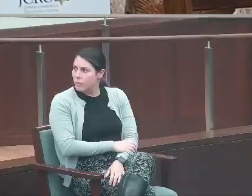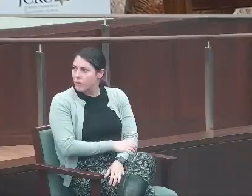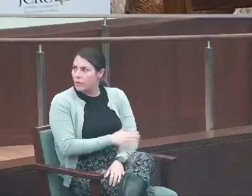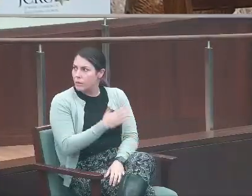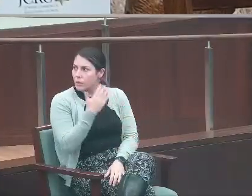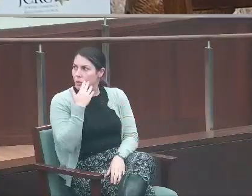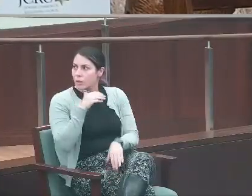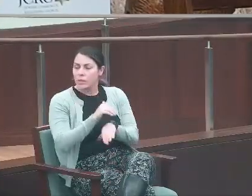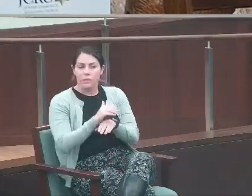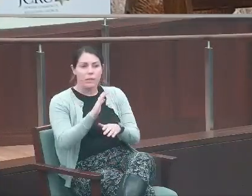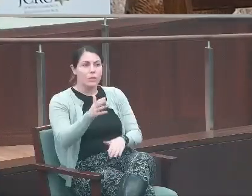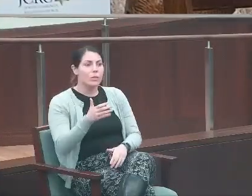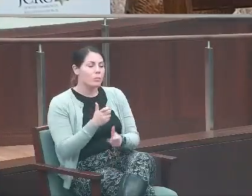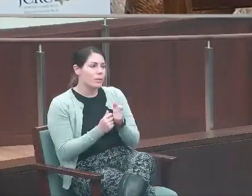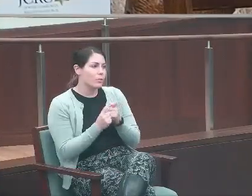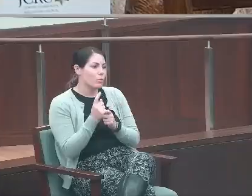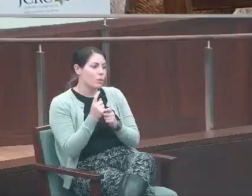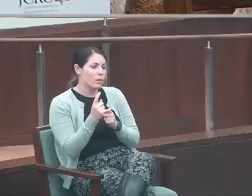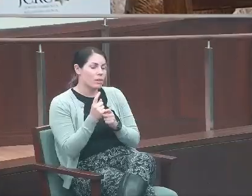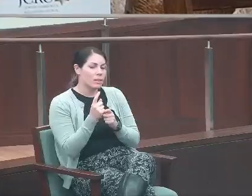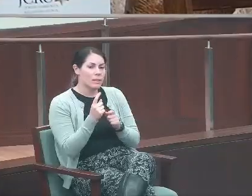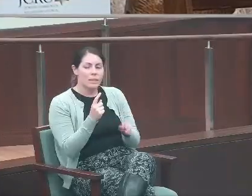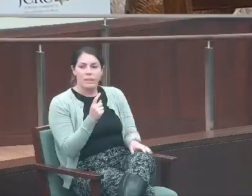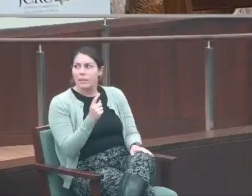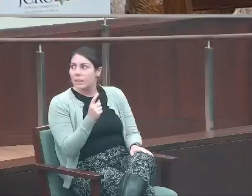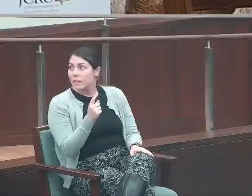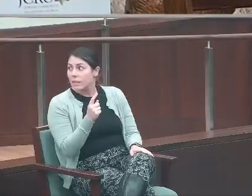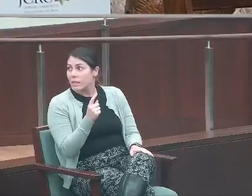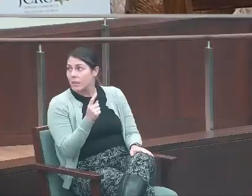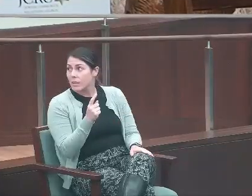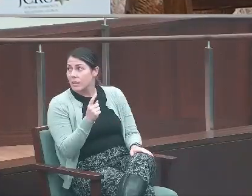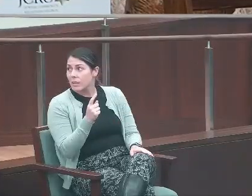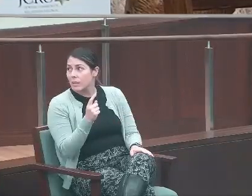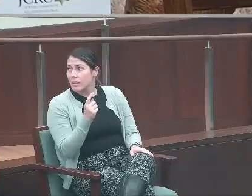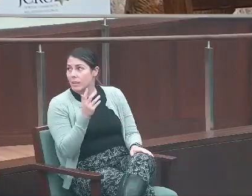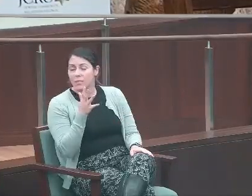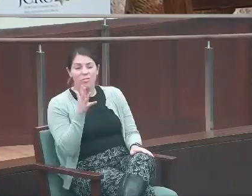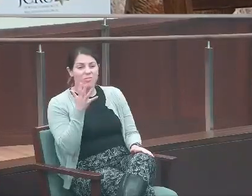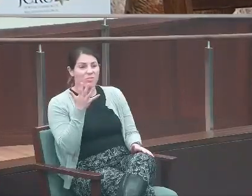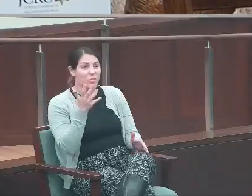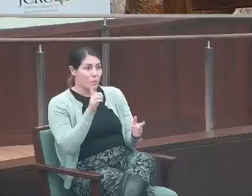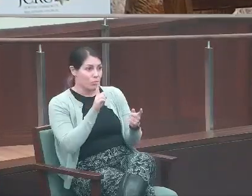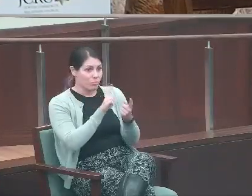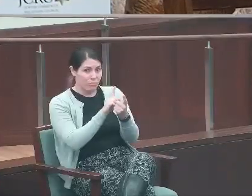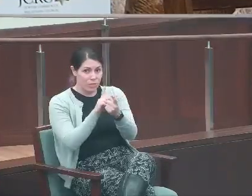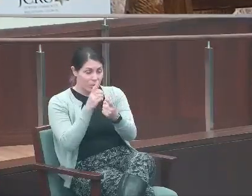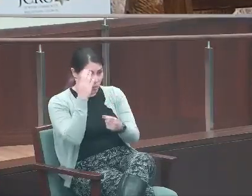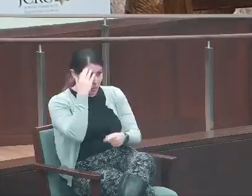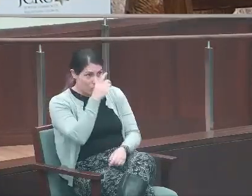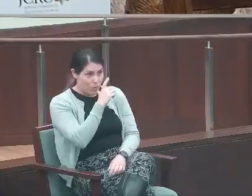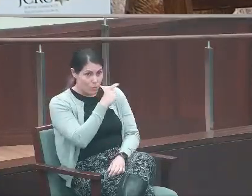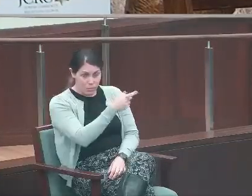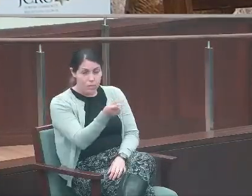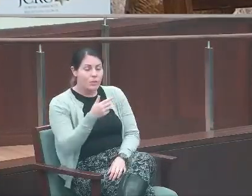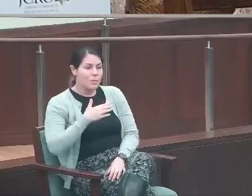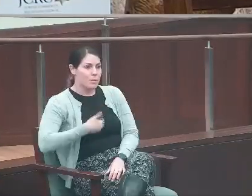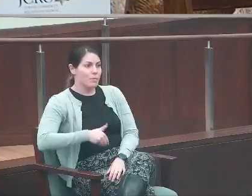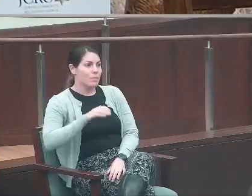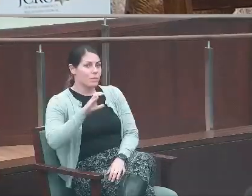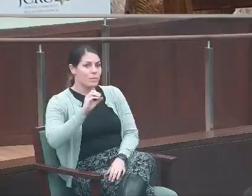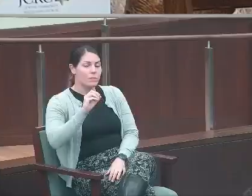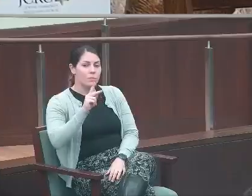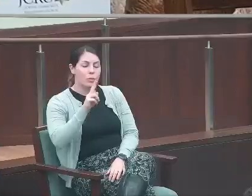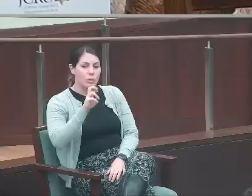welcome to everybody that I haven't already welcomed. If I don't know you, I'm Cookie Heimer-Blitz. I am a past president